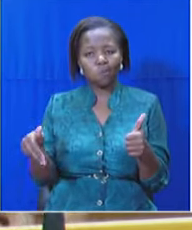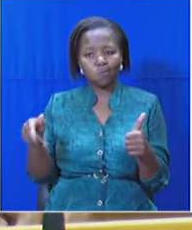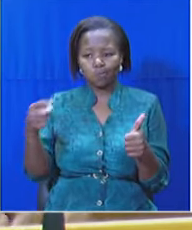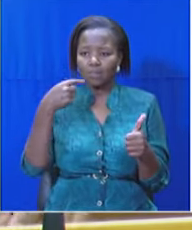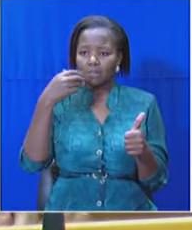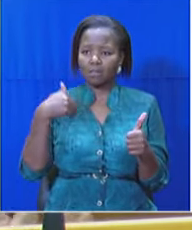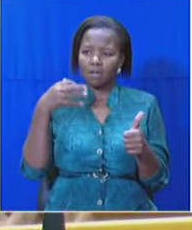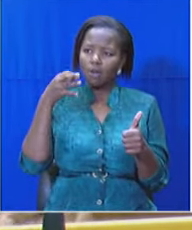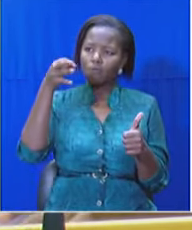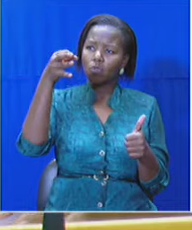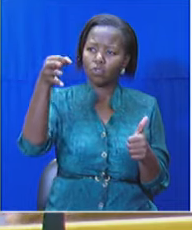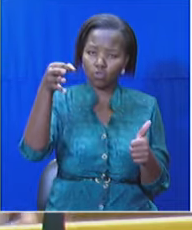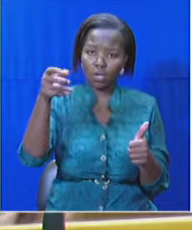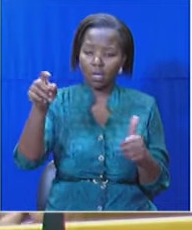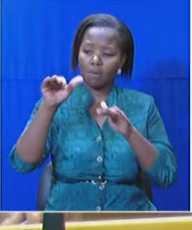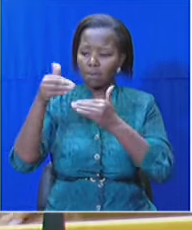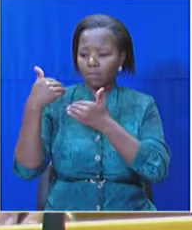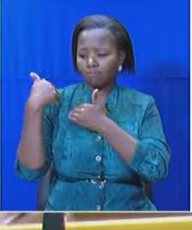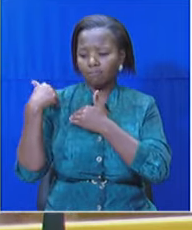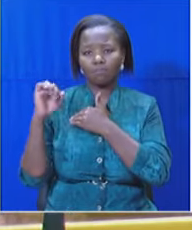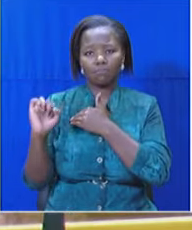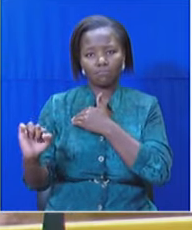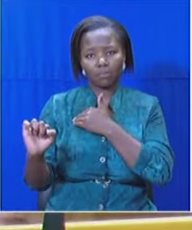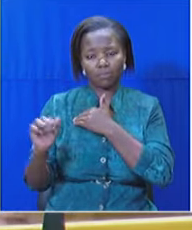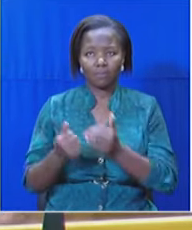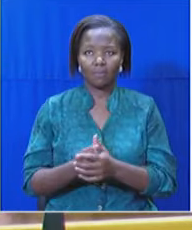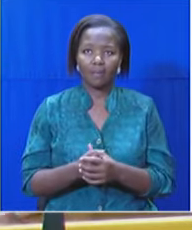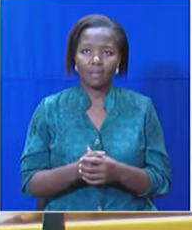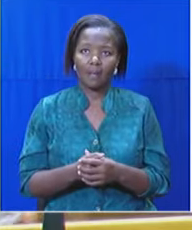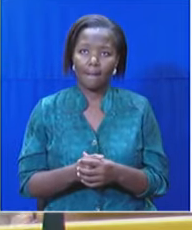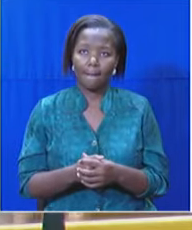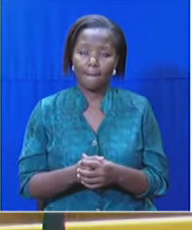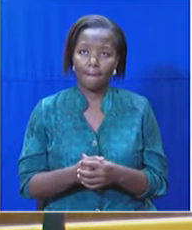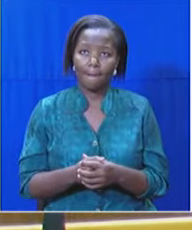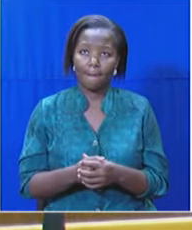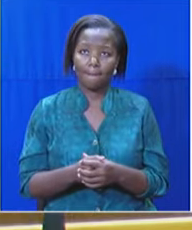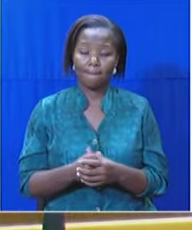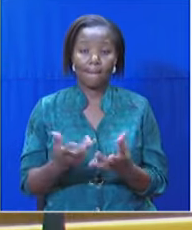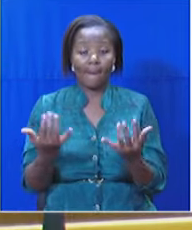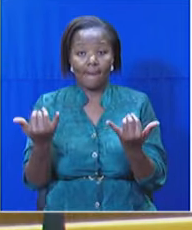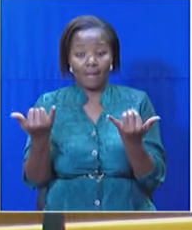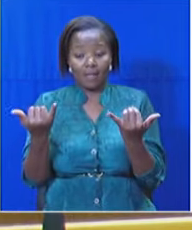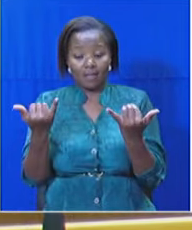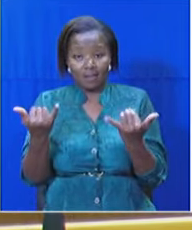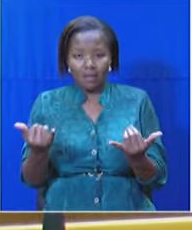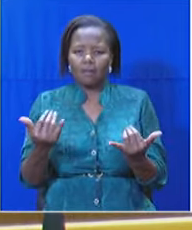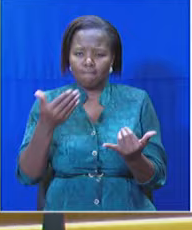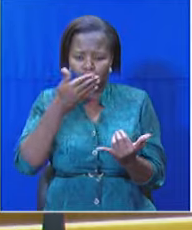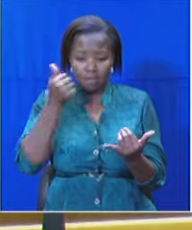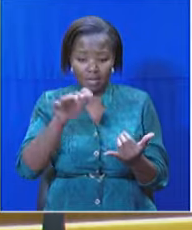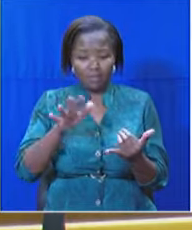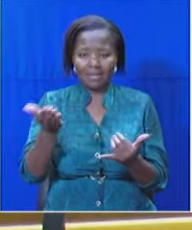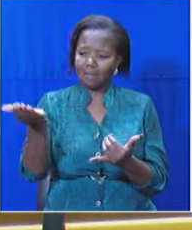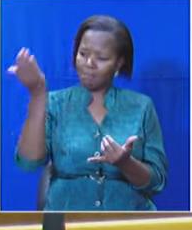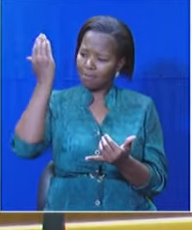destiny. Amandla asebantwini. Honorable Chair, South Africa it's a much better place today than